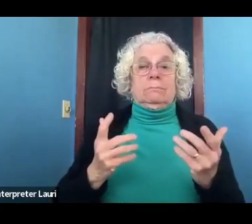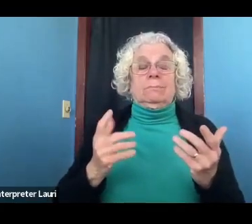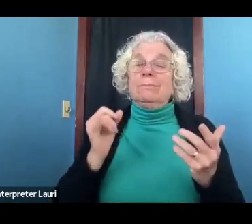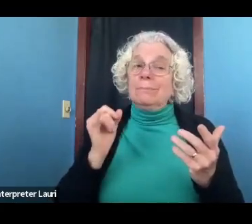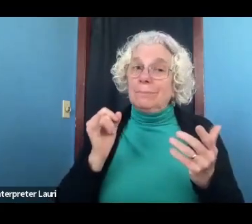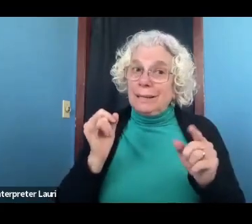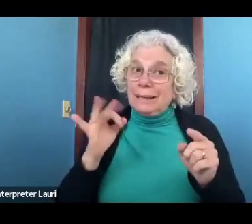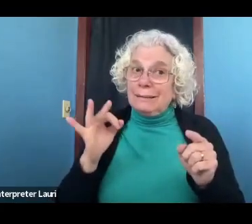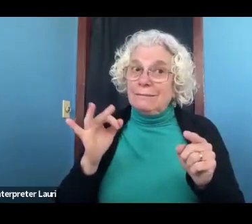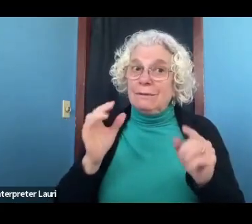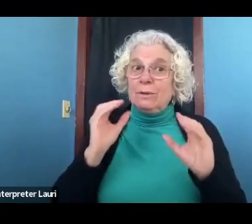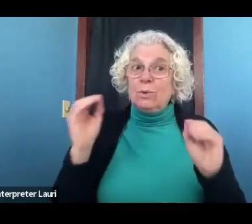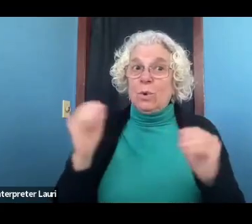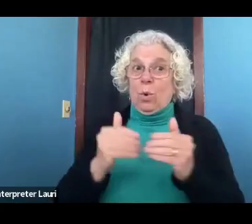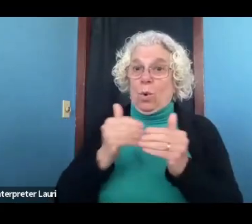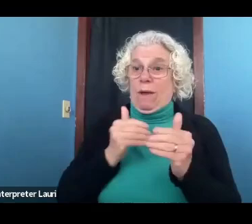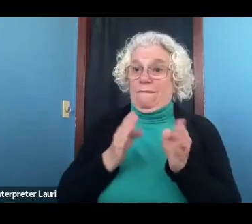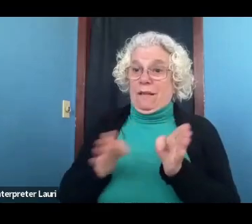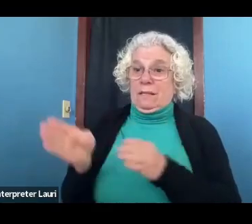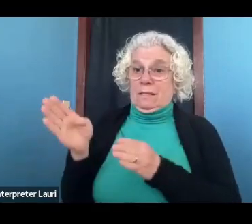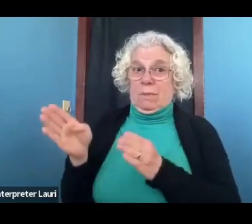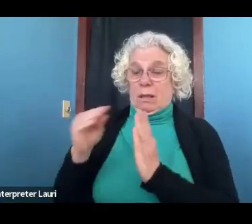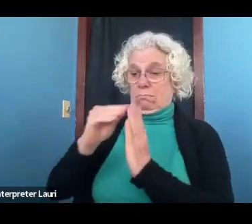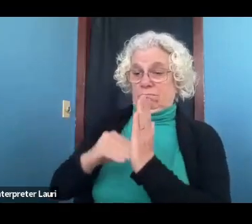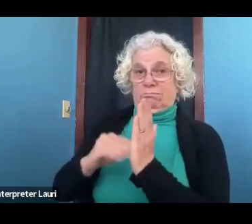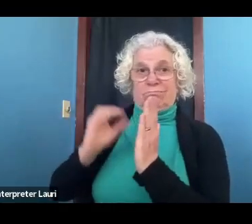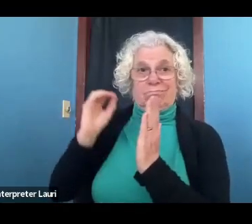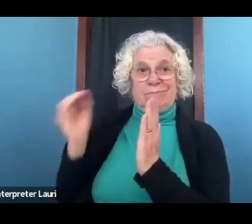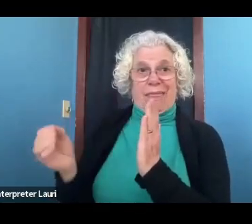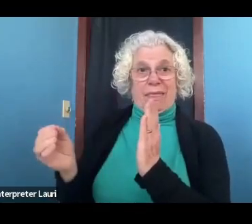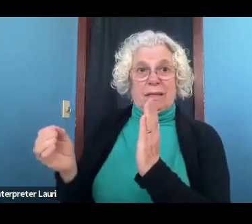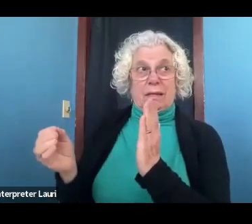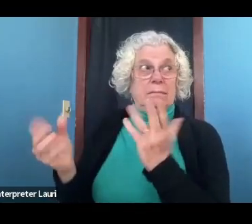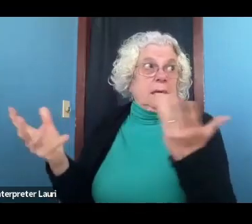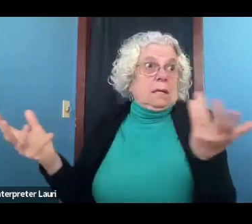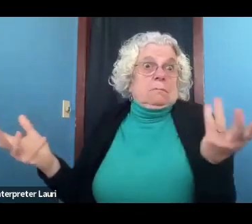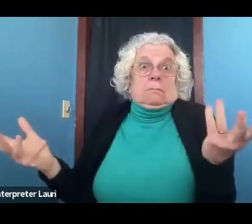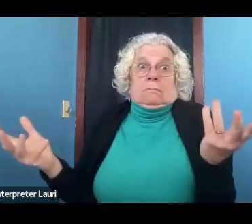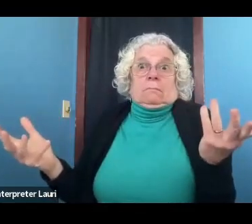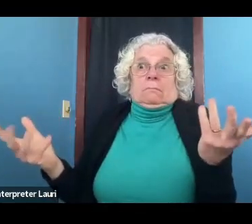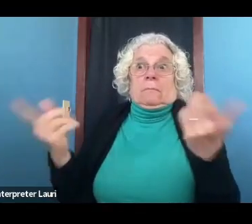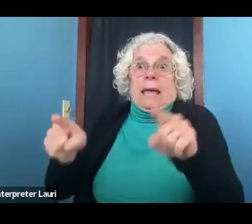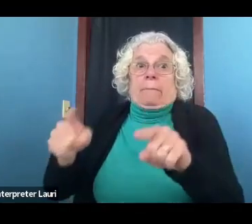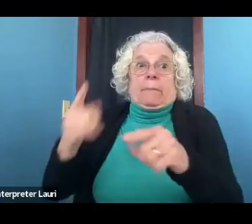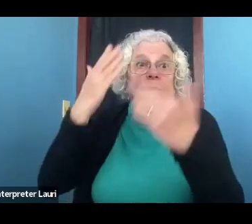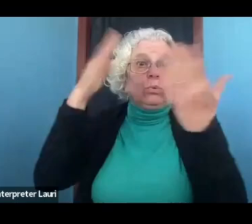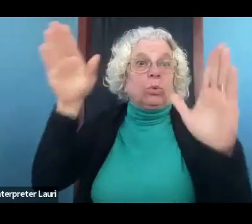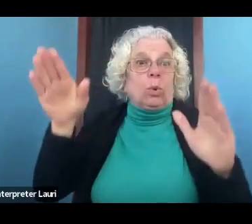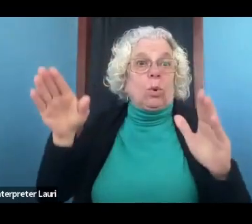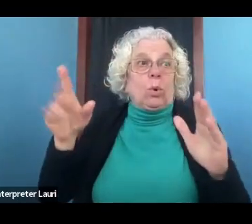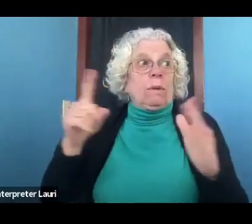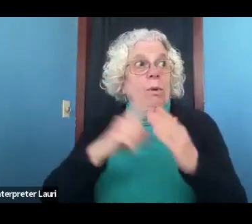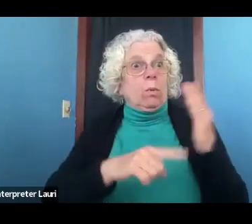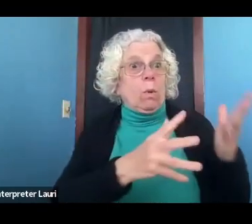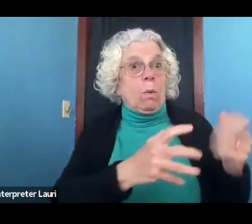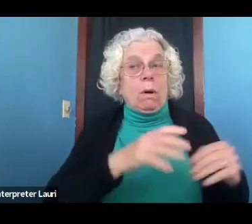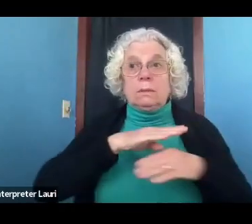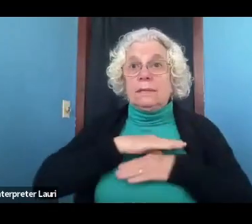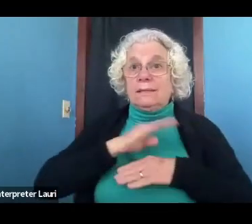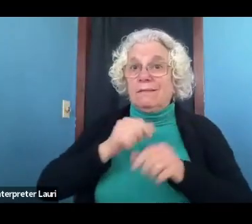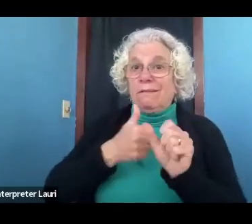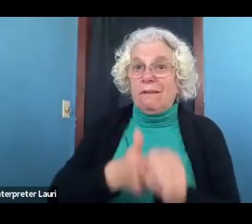air, and you could be lucky and your wishes and goals are satisfied, but you could also be